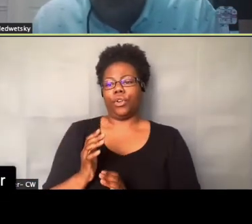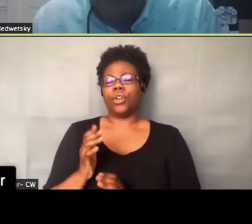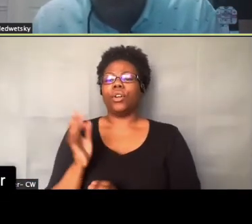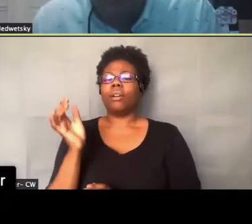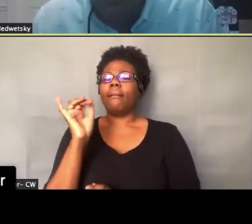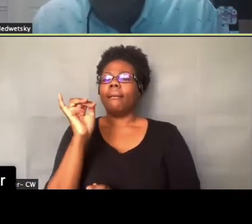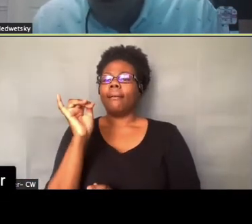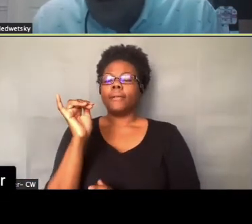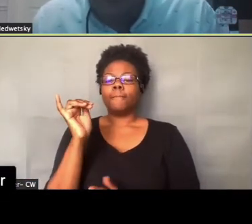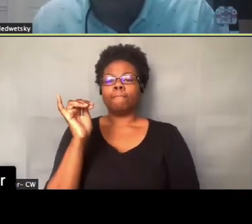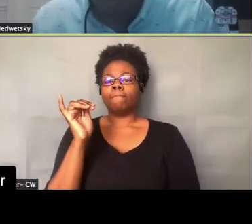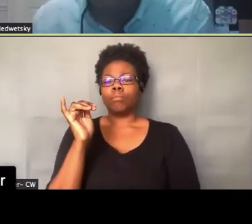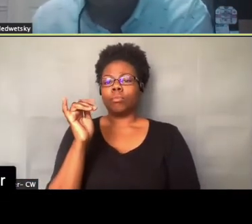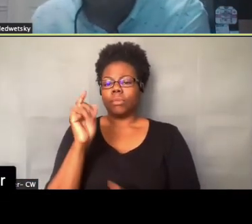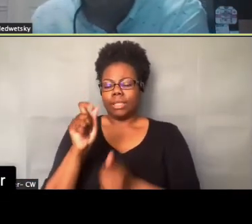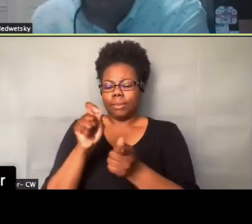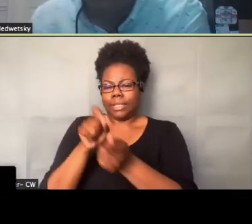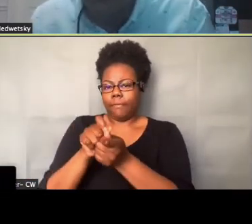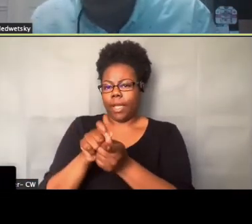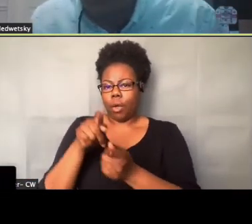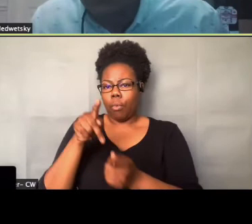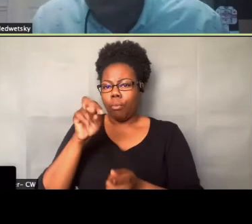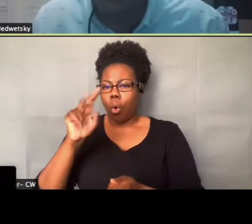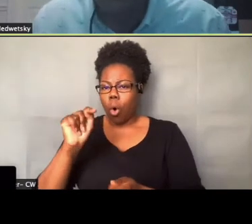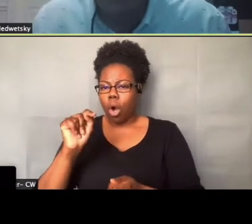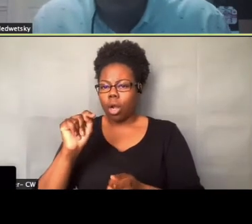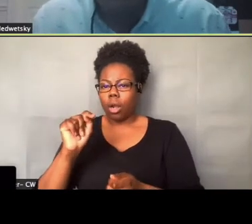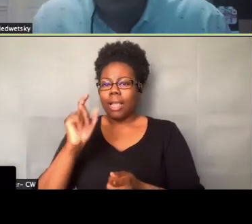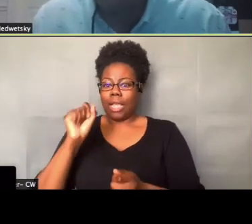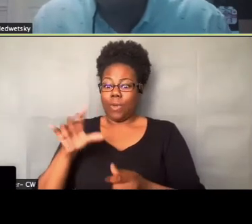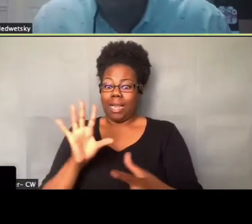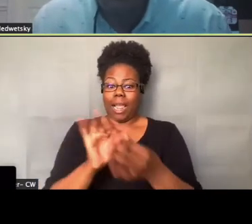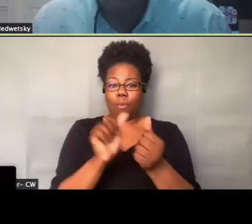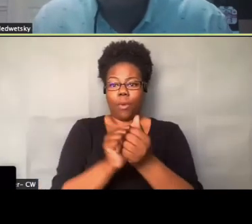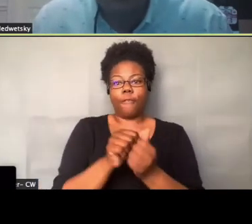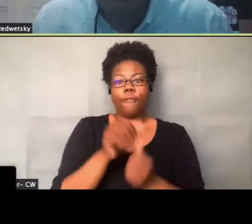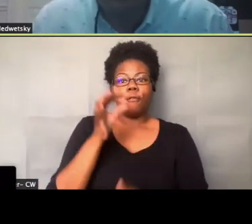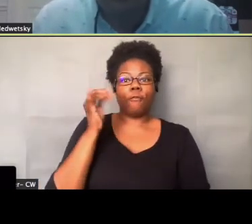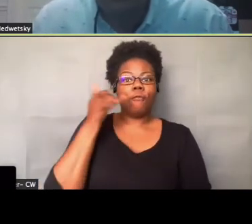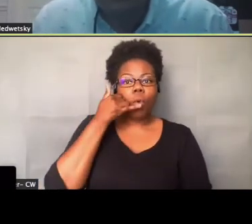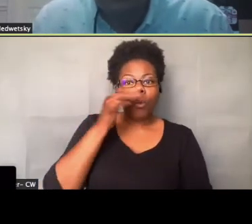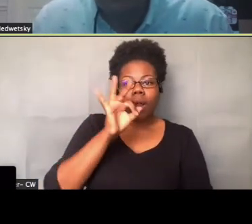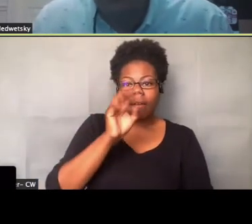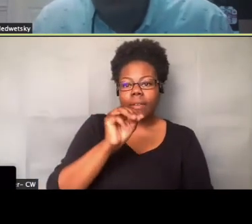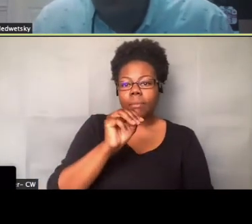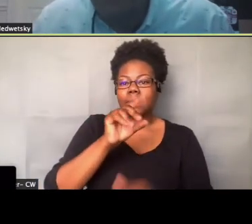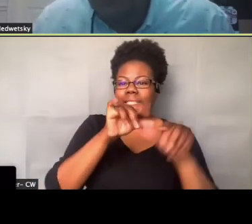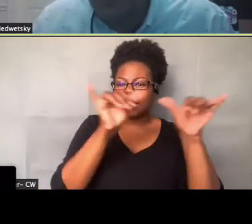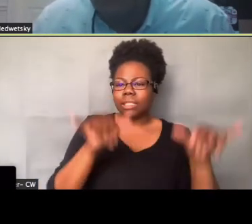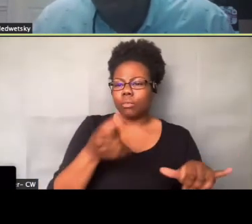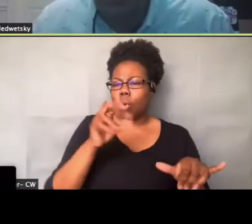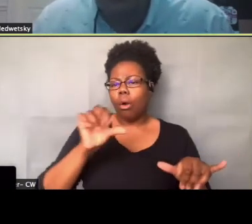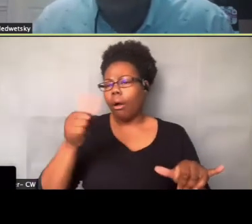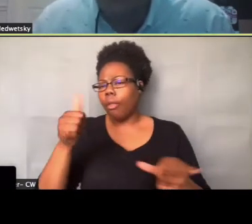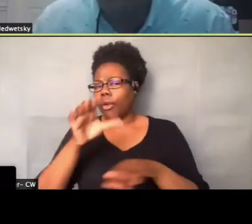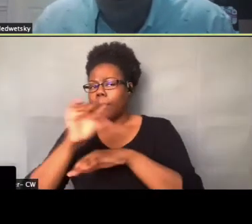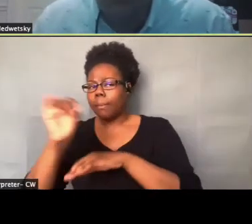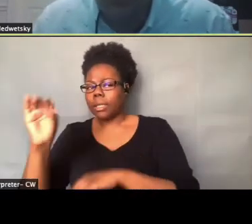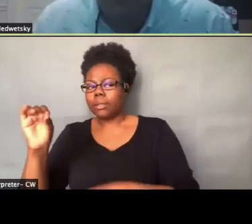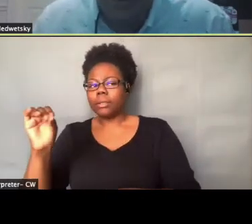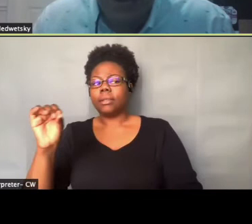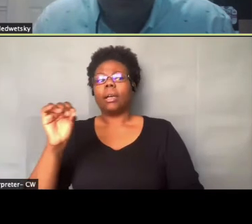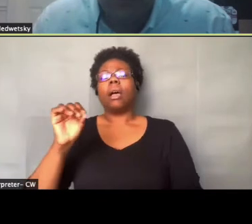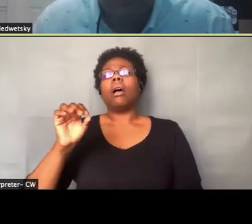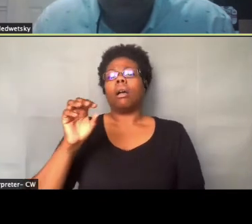could connect on Phonak FM systems as well as other company systems that can change those systems. Rather than being an FM, they could become